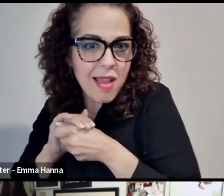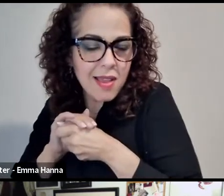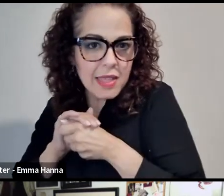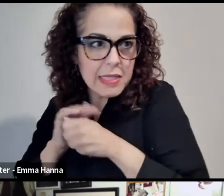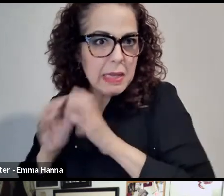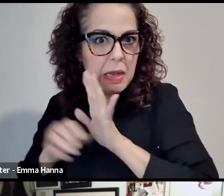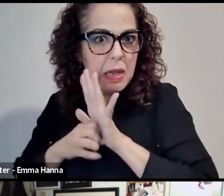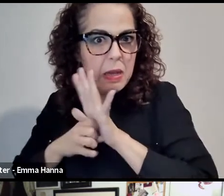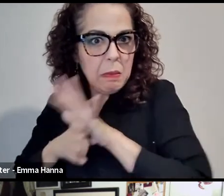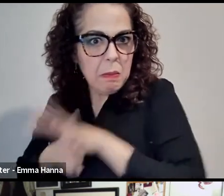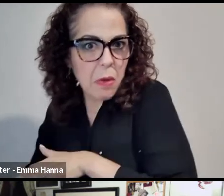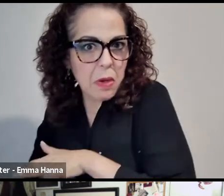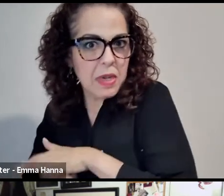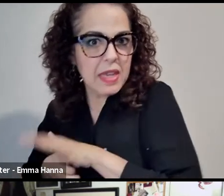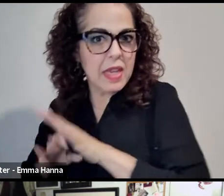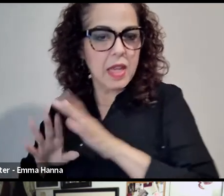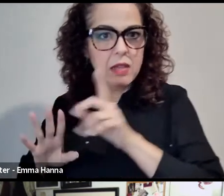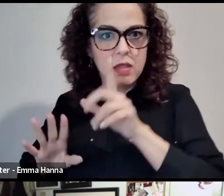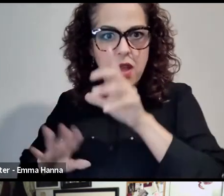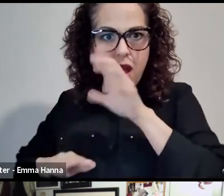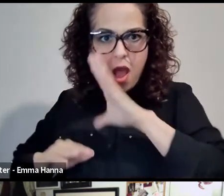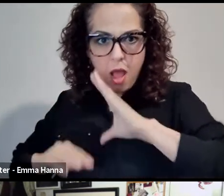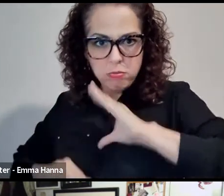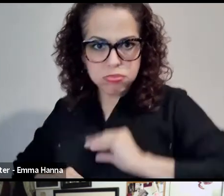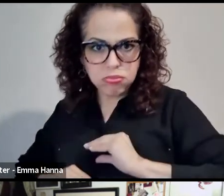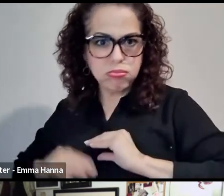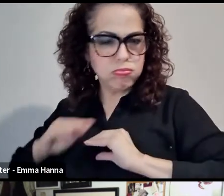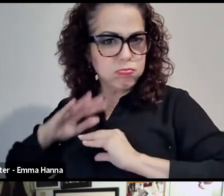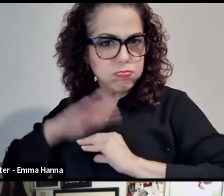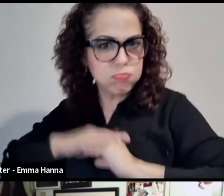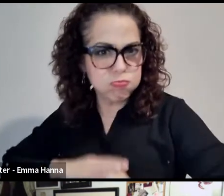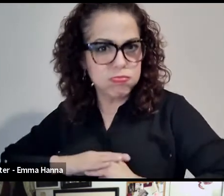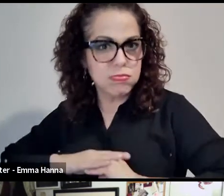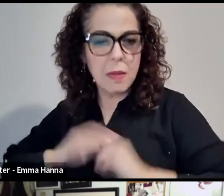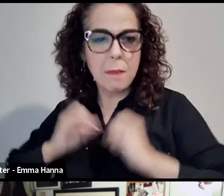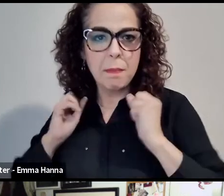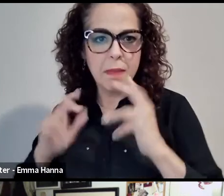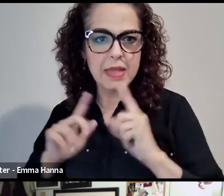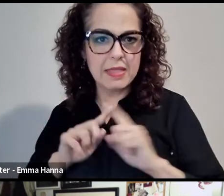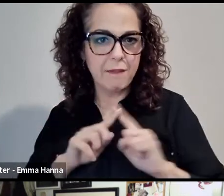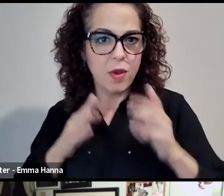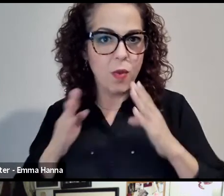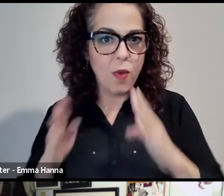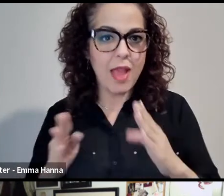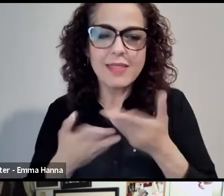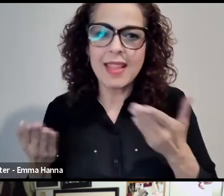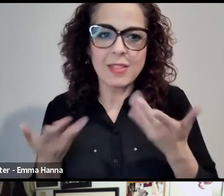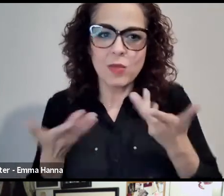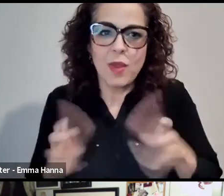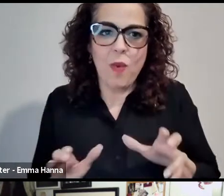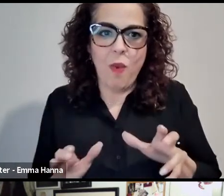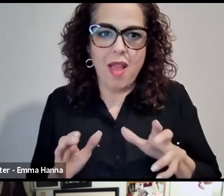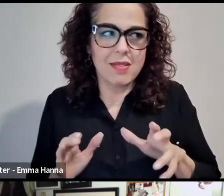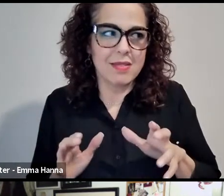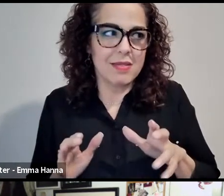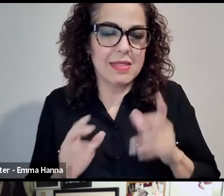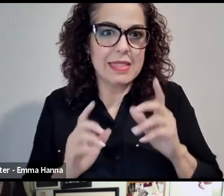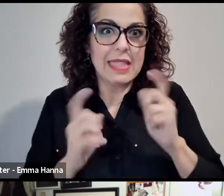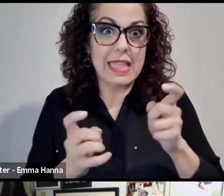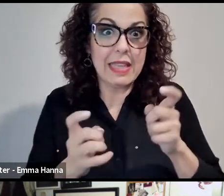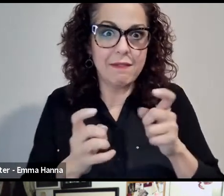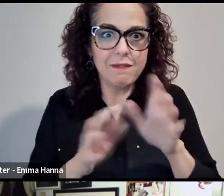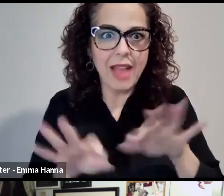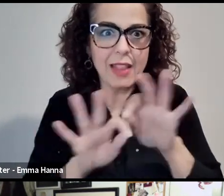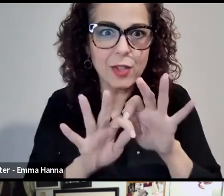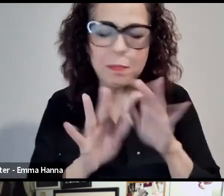know, and house in various ways the things that we don't want to ascribe any value to. Anyway, so